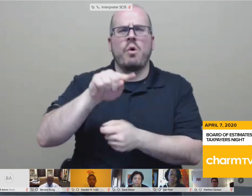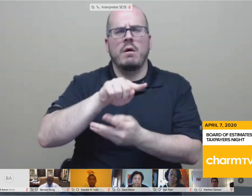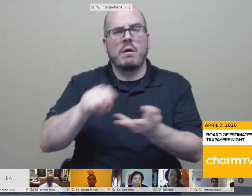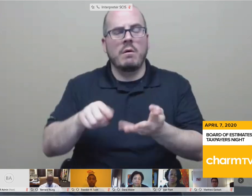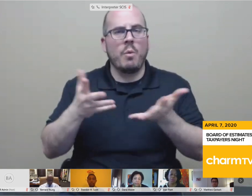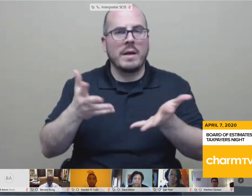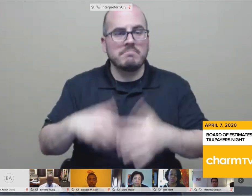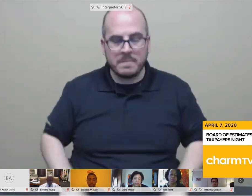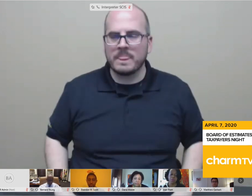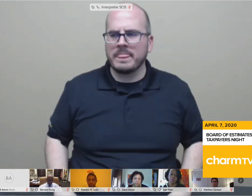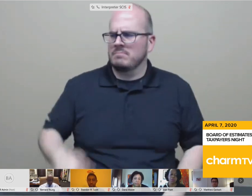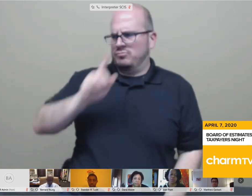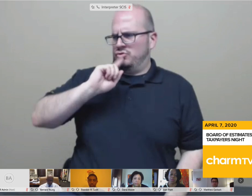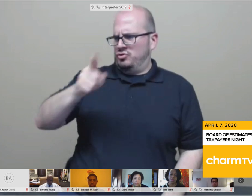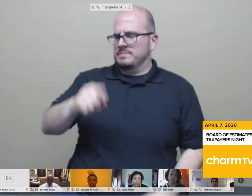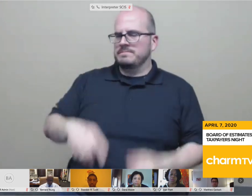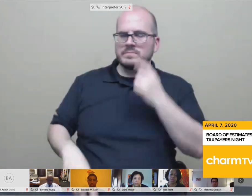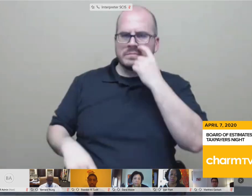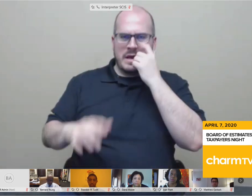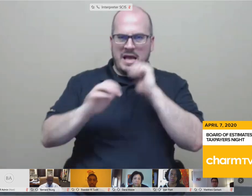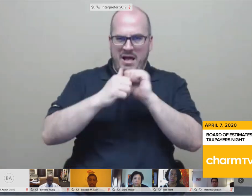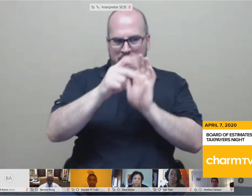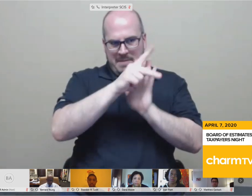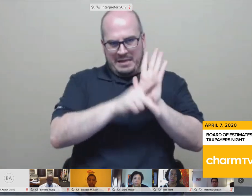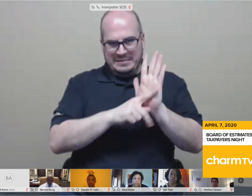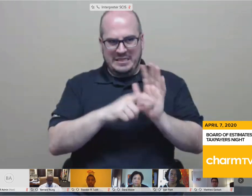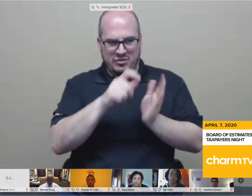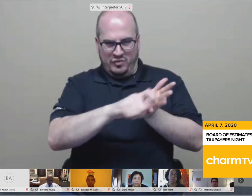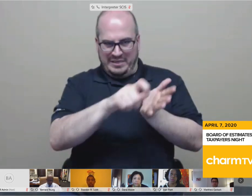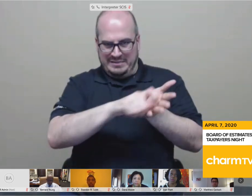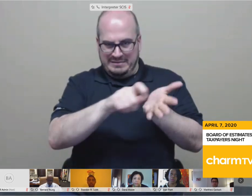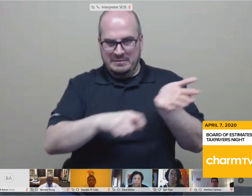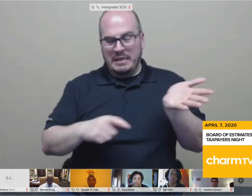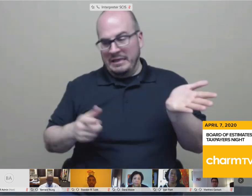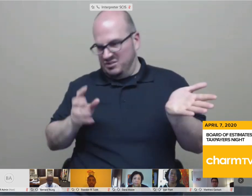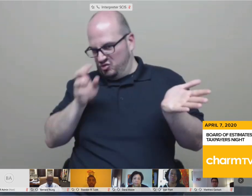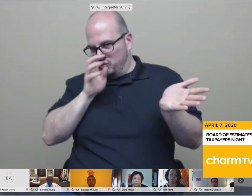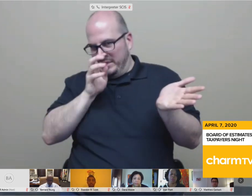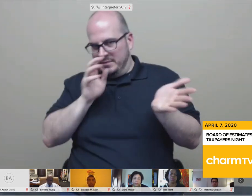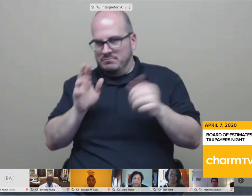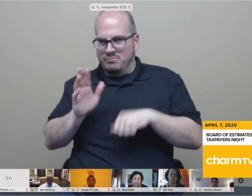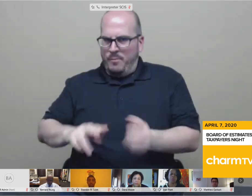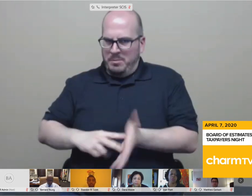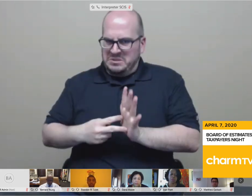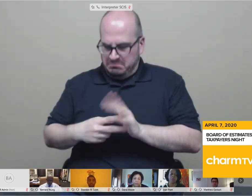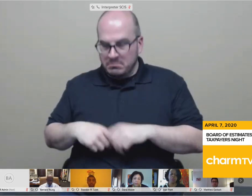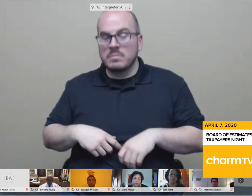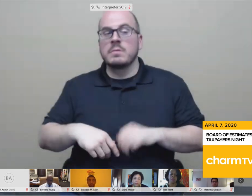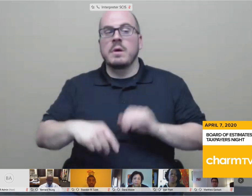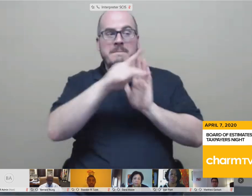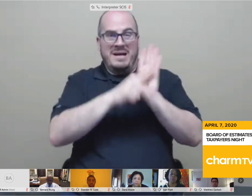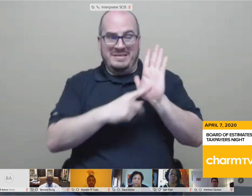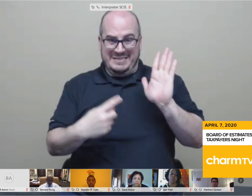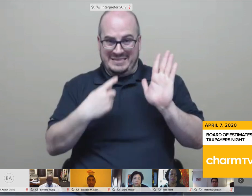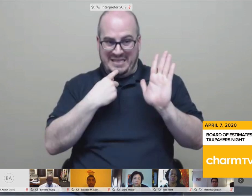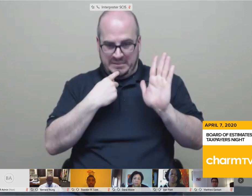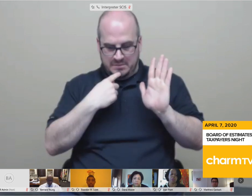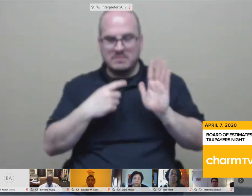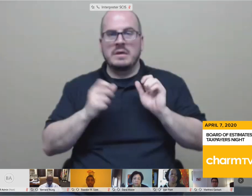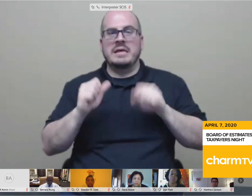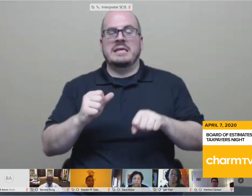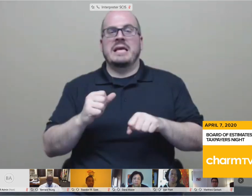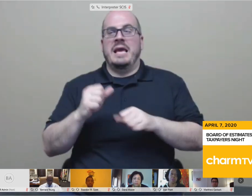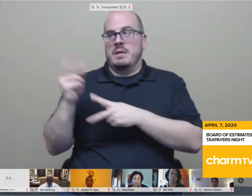written, and it is stringent for a reason. The policy as written says it is to be used